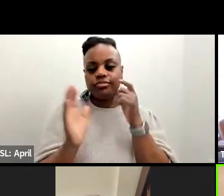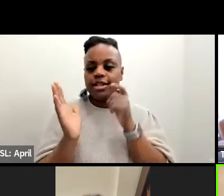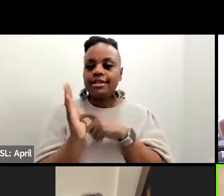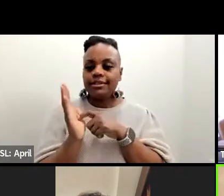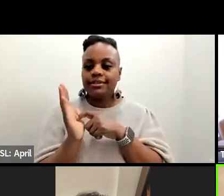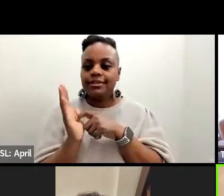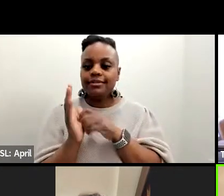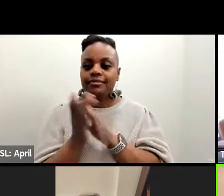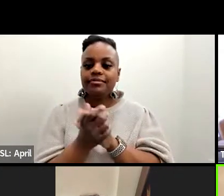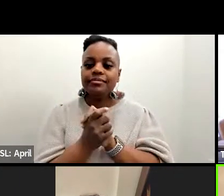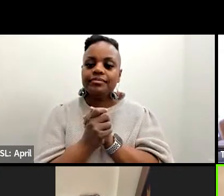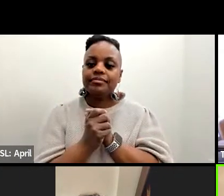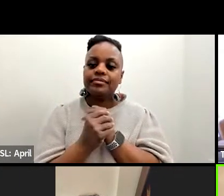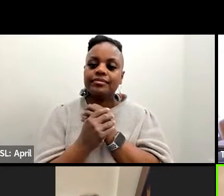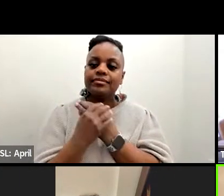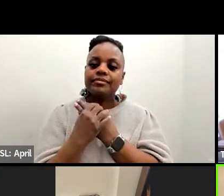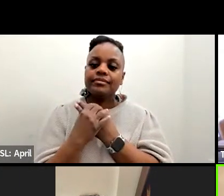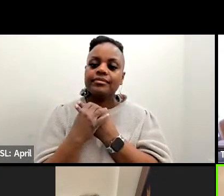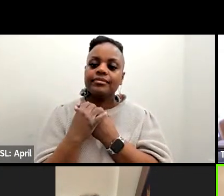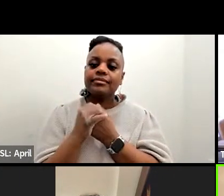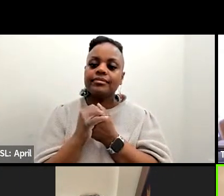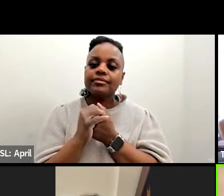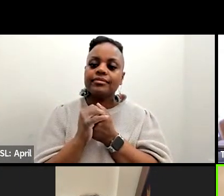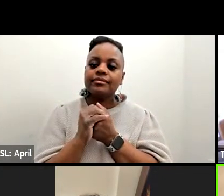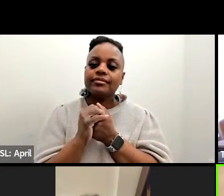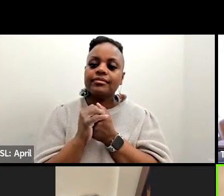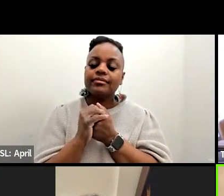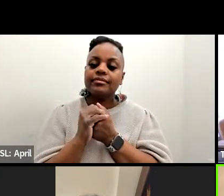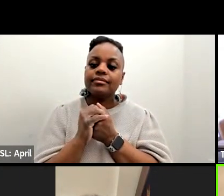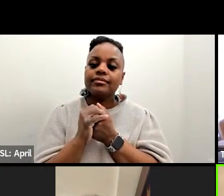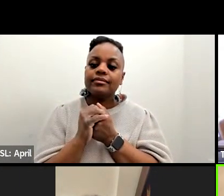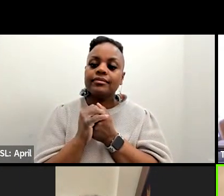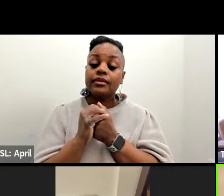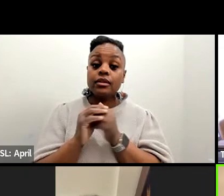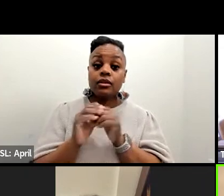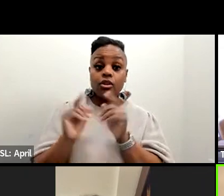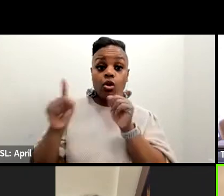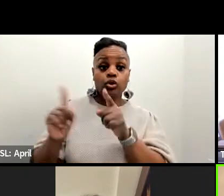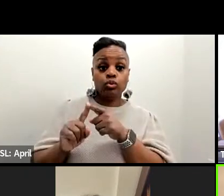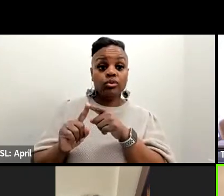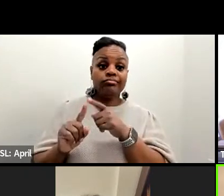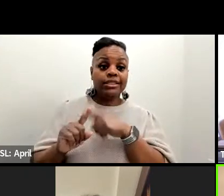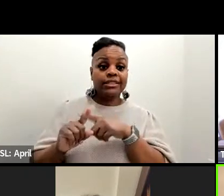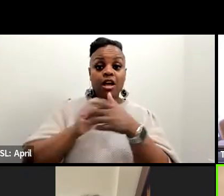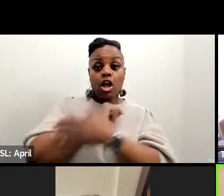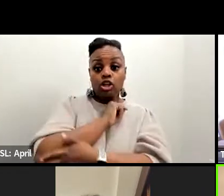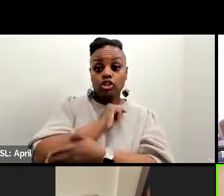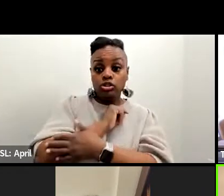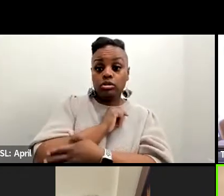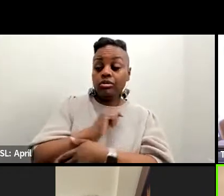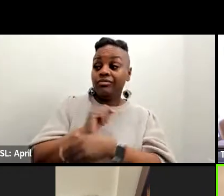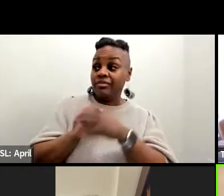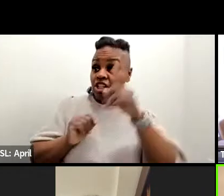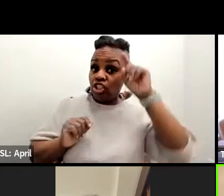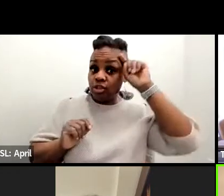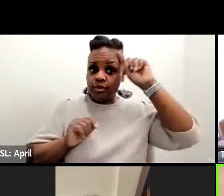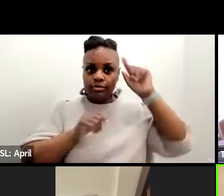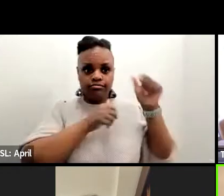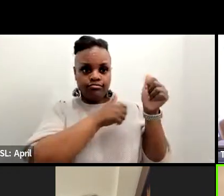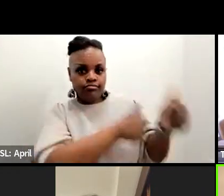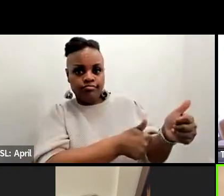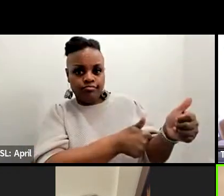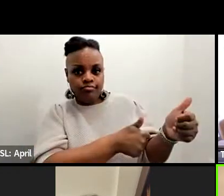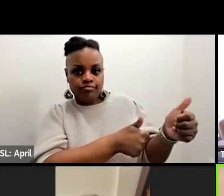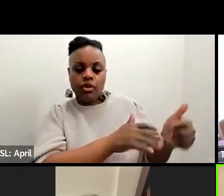but they did not abandon the Egyptian coast. I mean, most of them or the Brotherhood, when they left Egypt, they